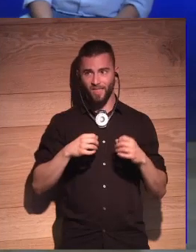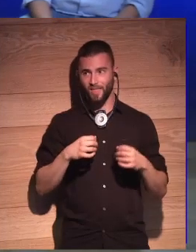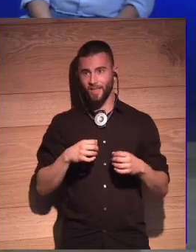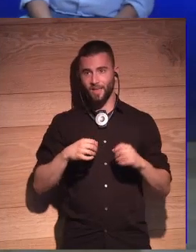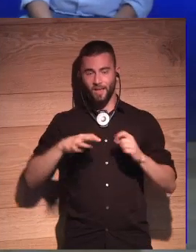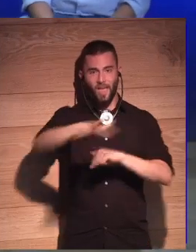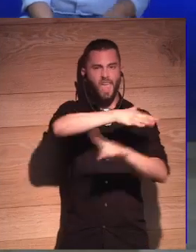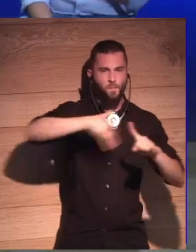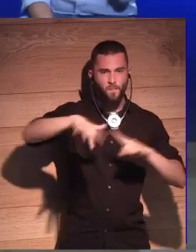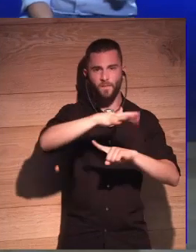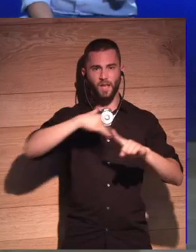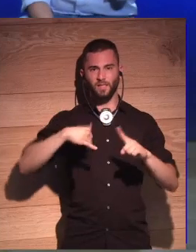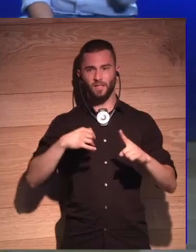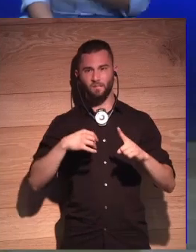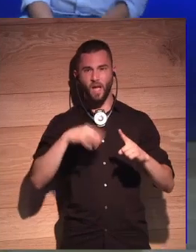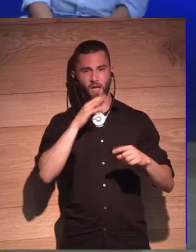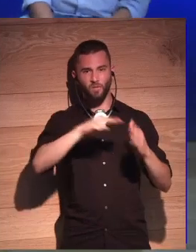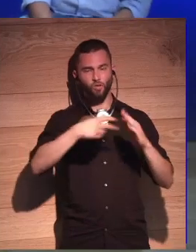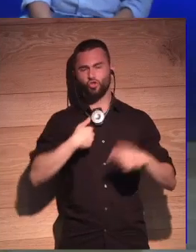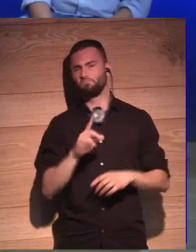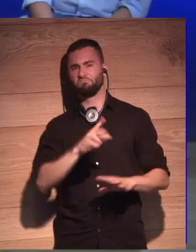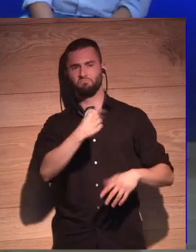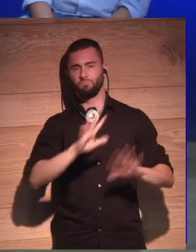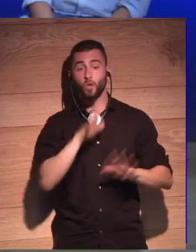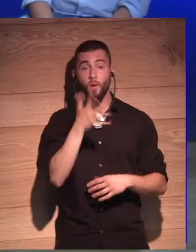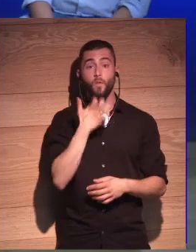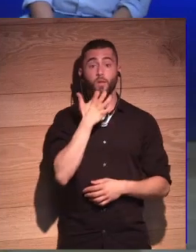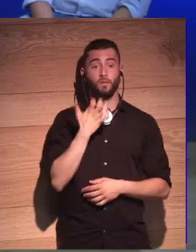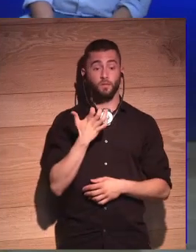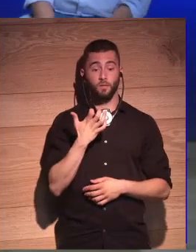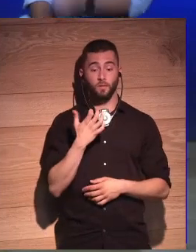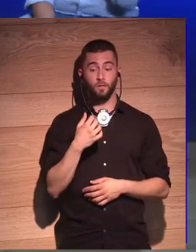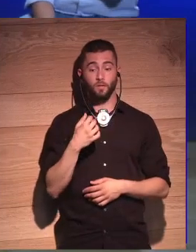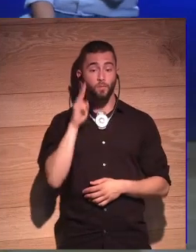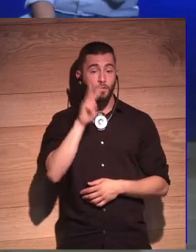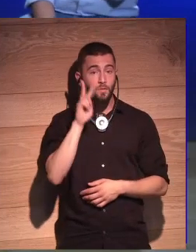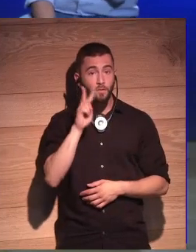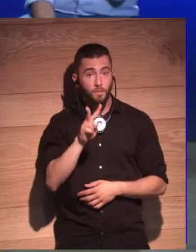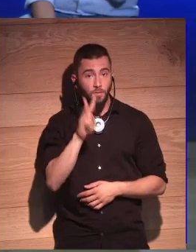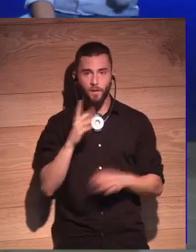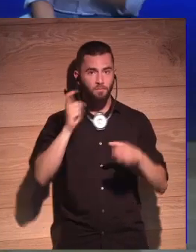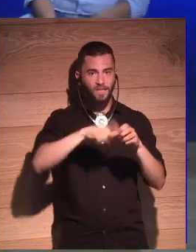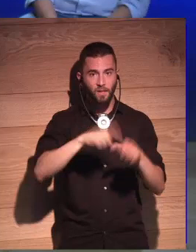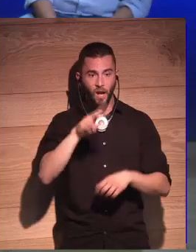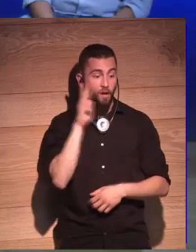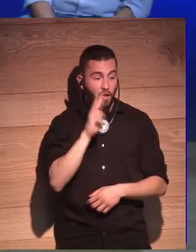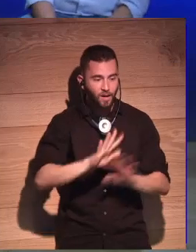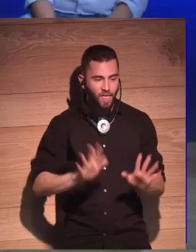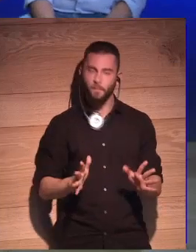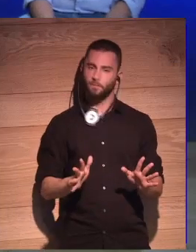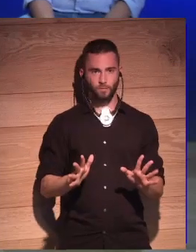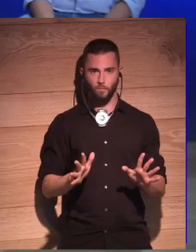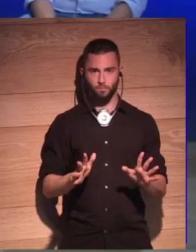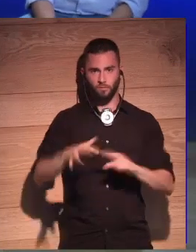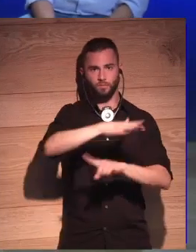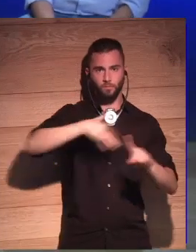bringing a lot of value. I refuse to talk about immersive technology or virtual reality. We are talking